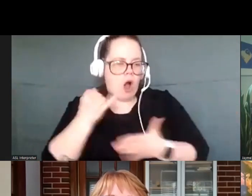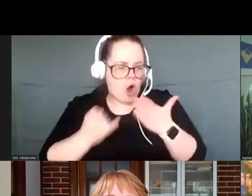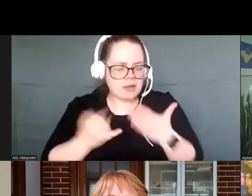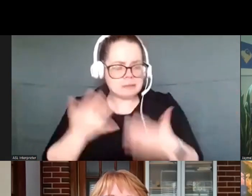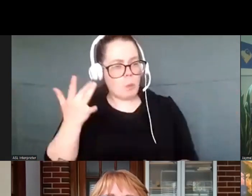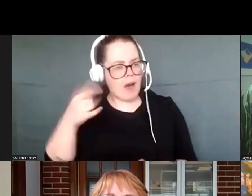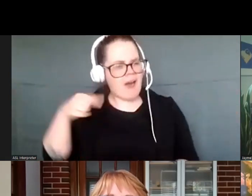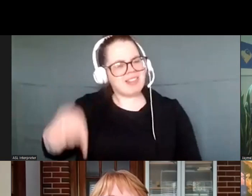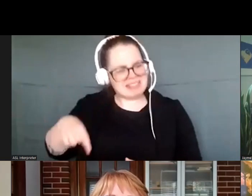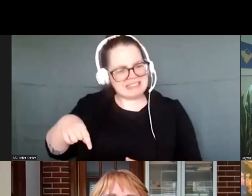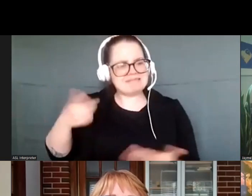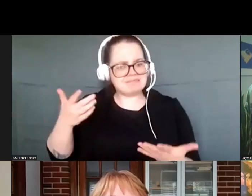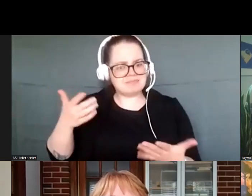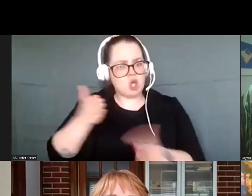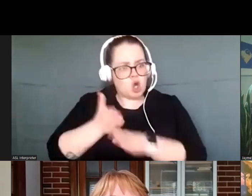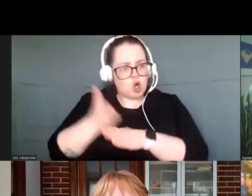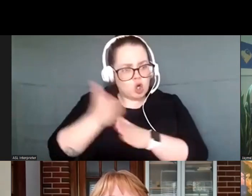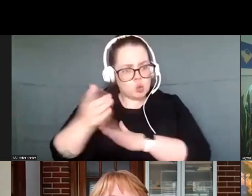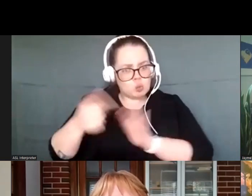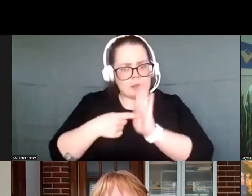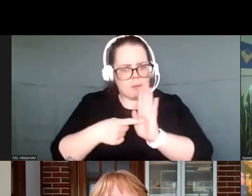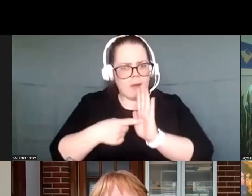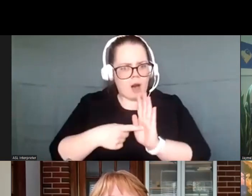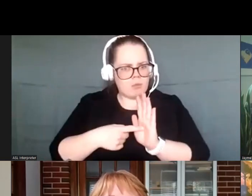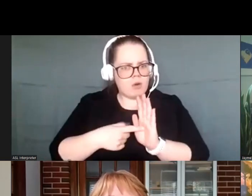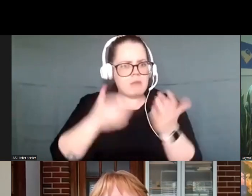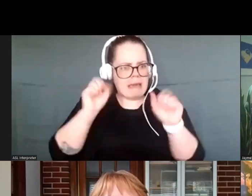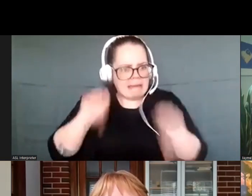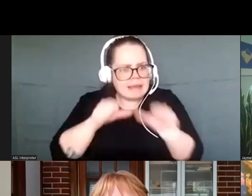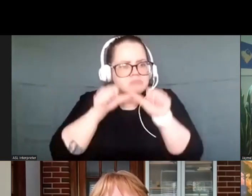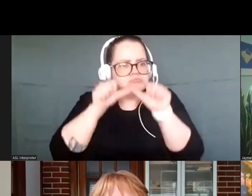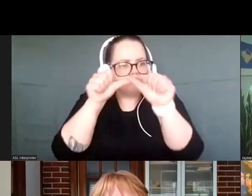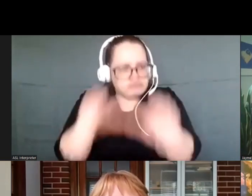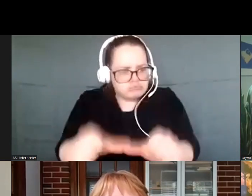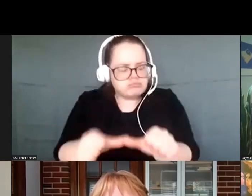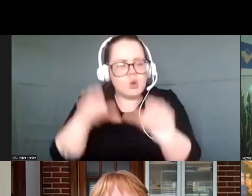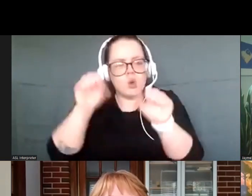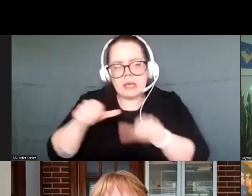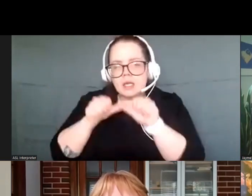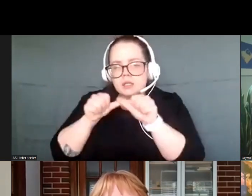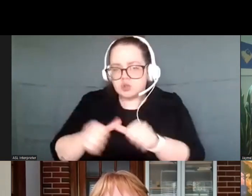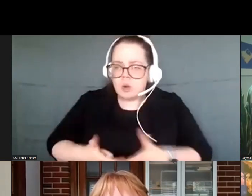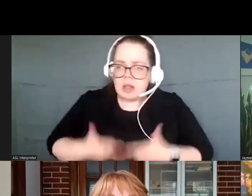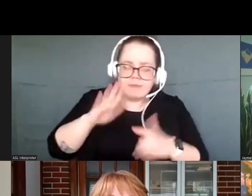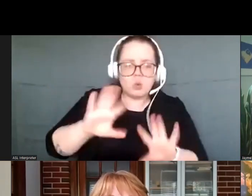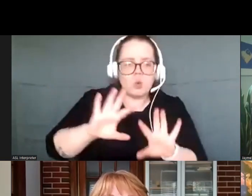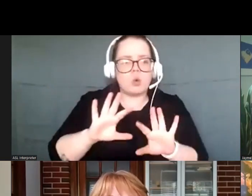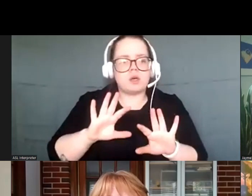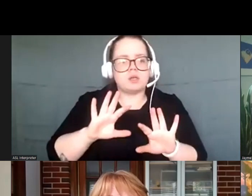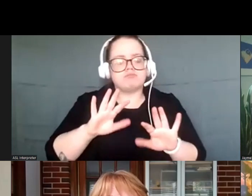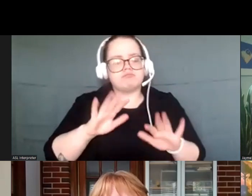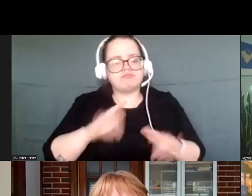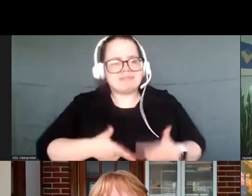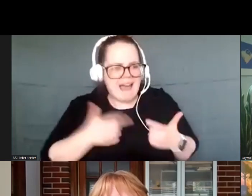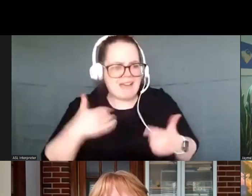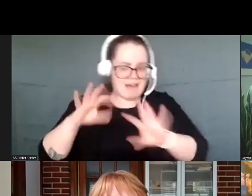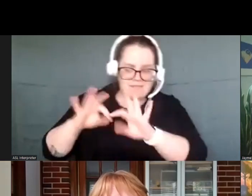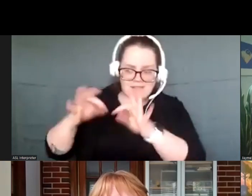sustainable career model. This is a way that you can live your life. You can have a family as an artist. You